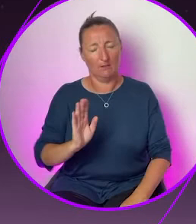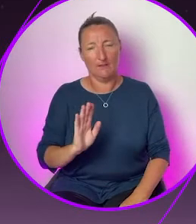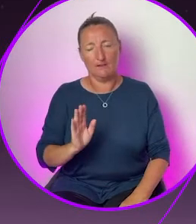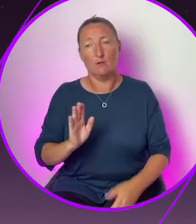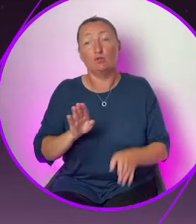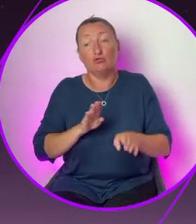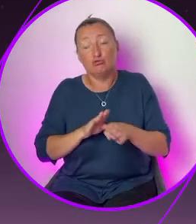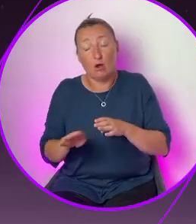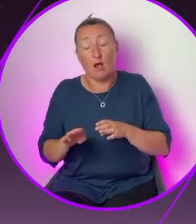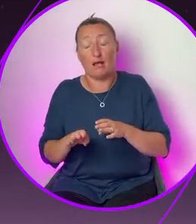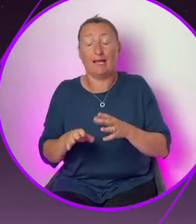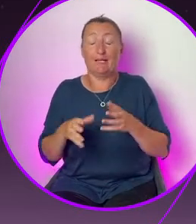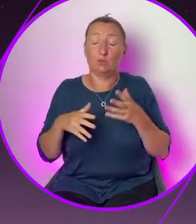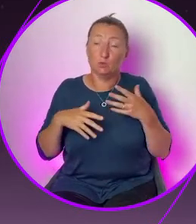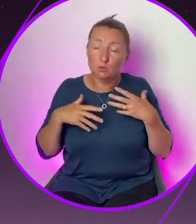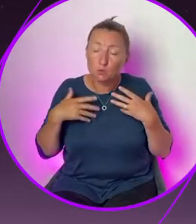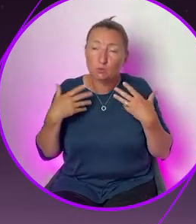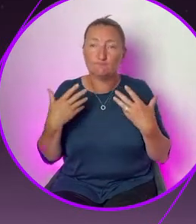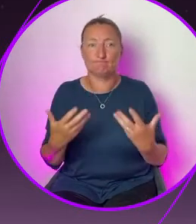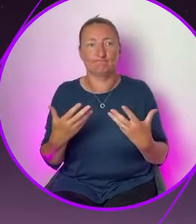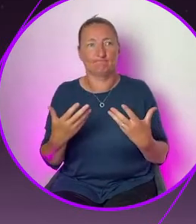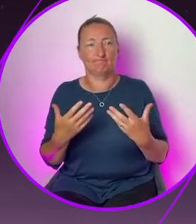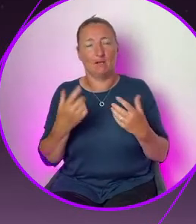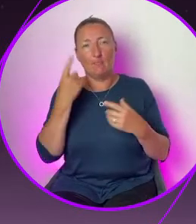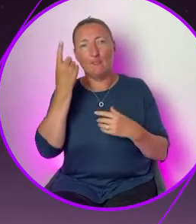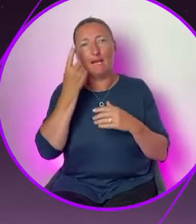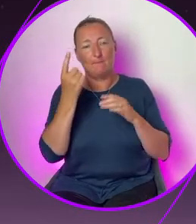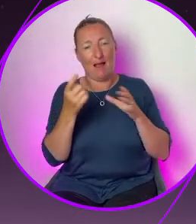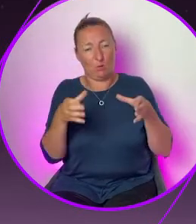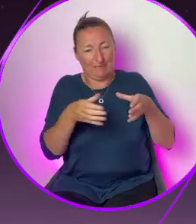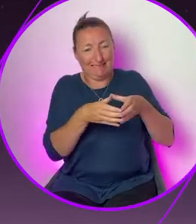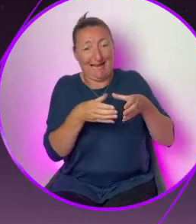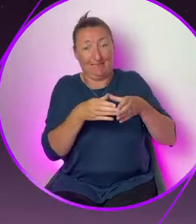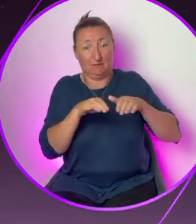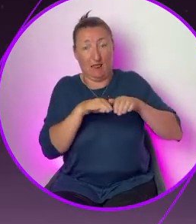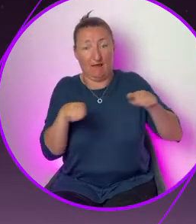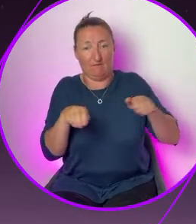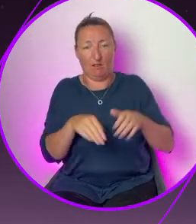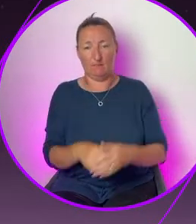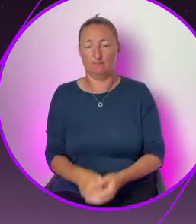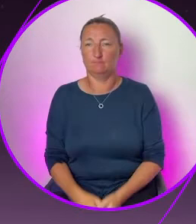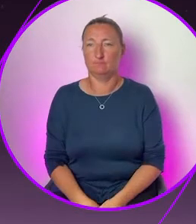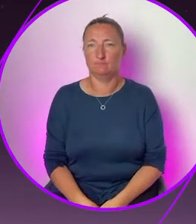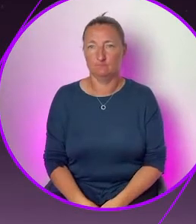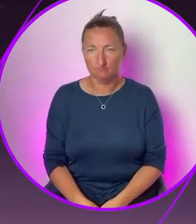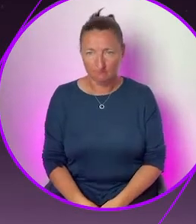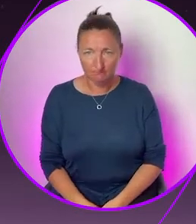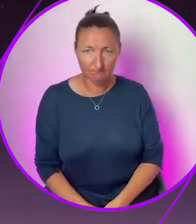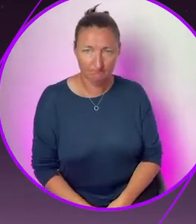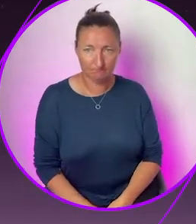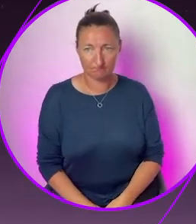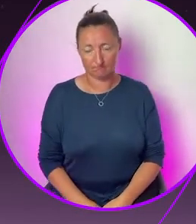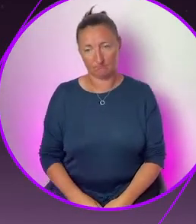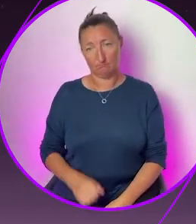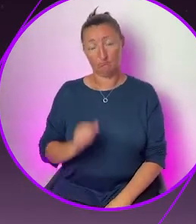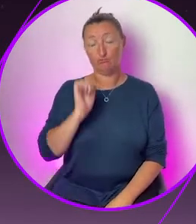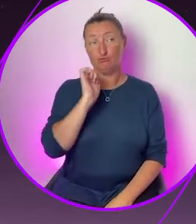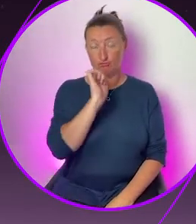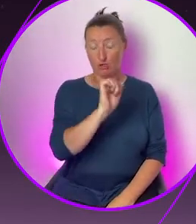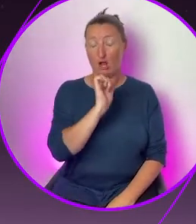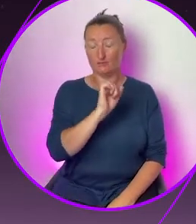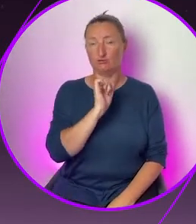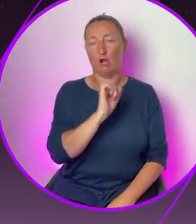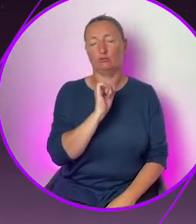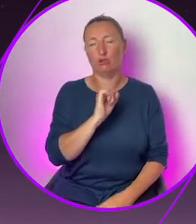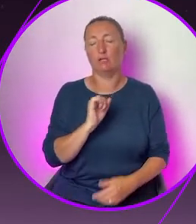trying to talk about this at like the sector level. Absolutely. And I think at the level of individual organizations, I guess what